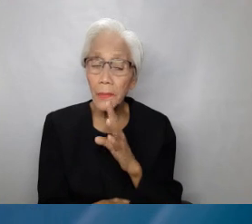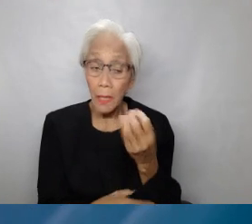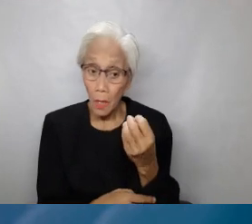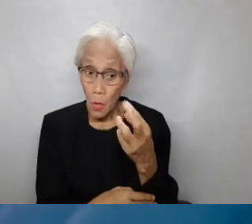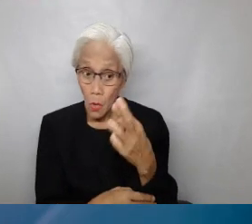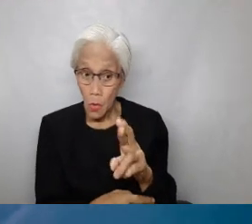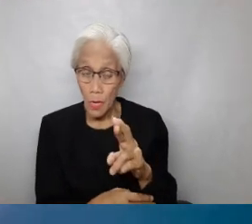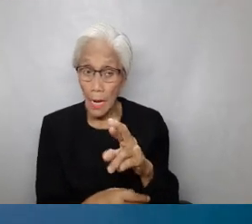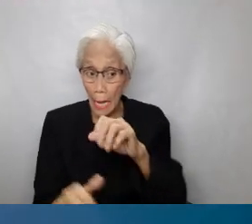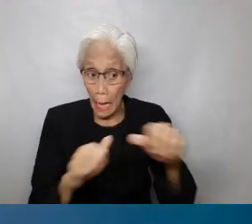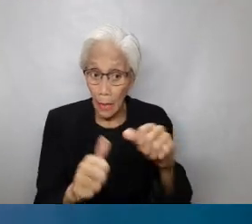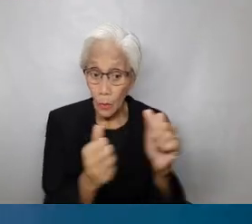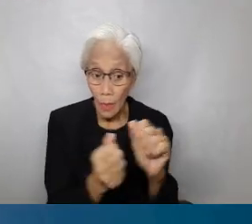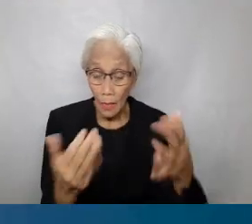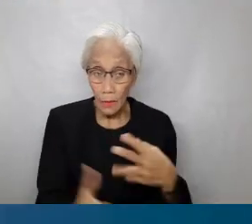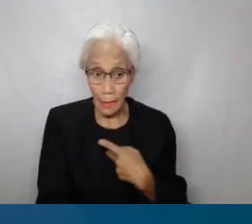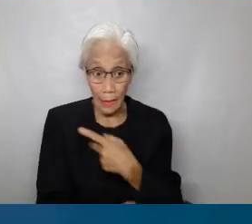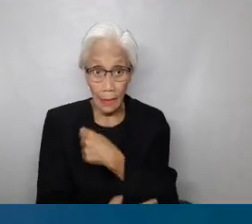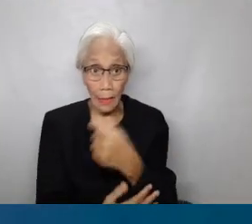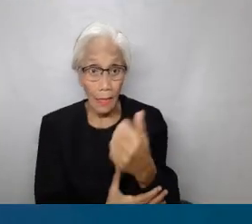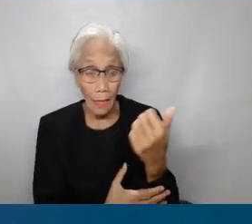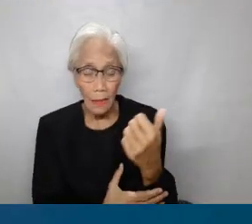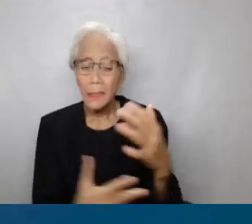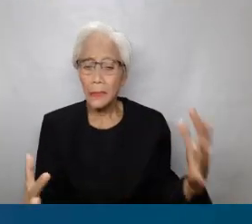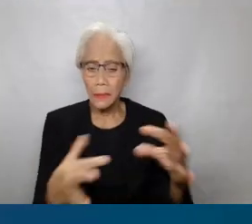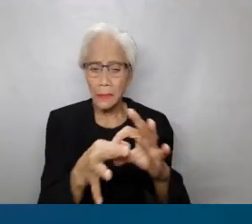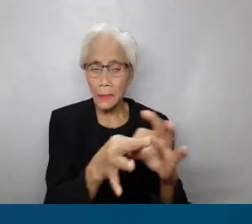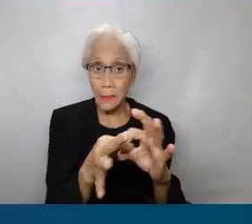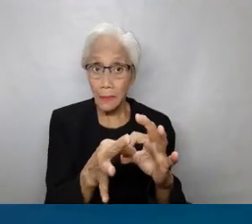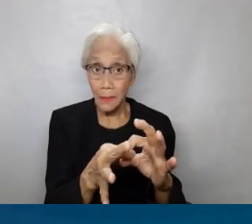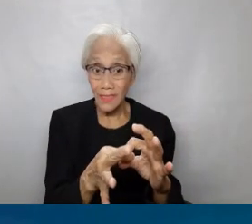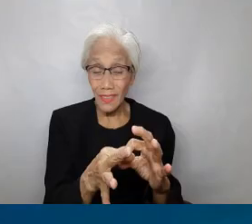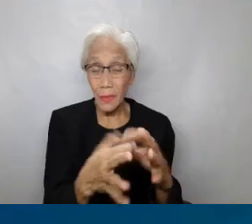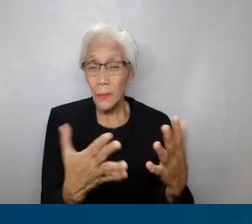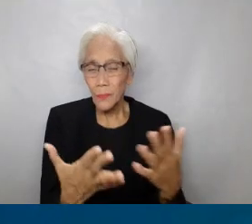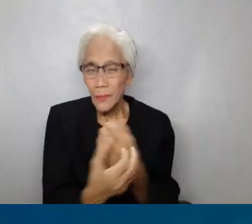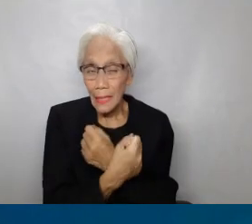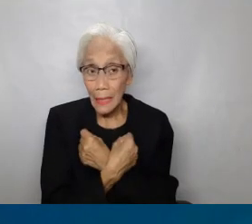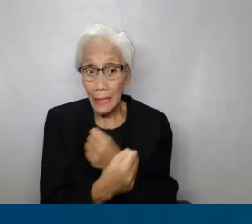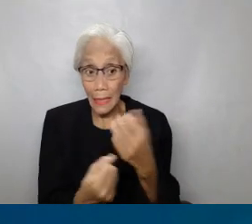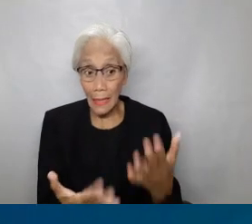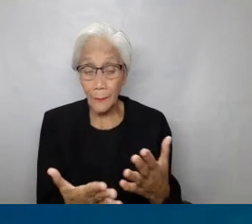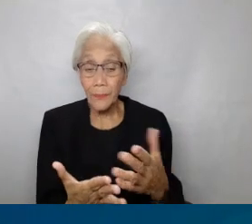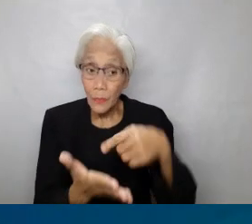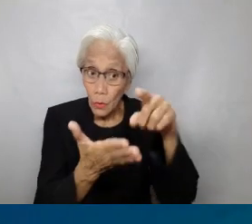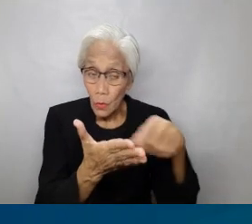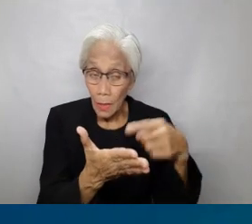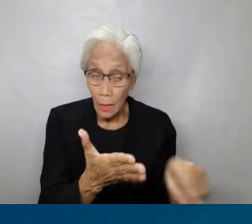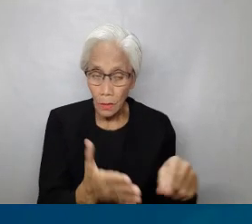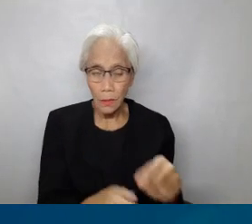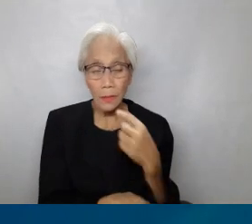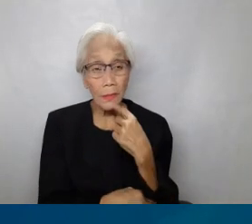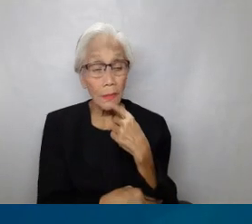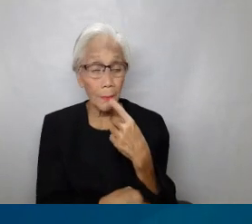the ability to speak or act without offending others. Kaugnay po ito sa fraternal correction